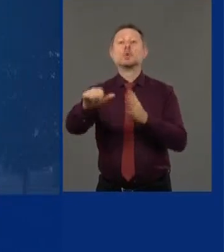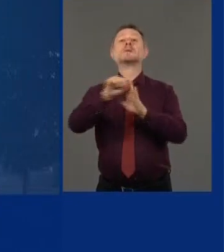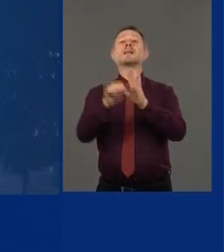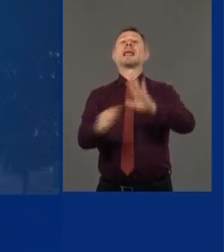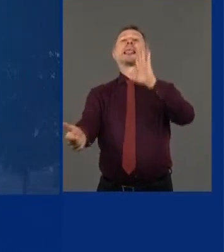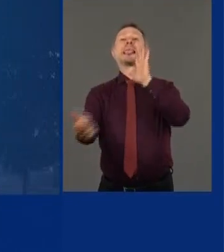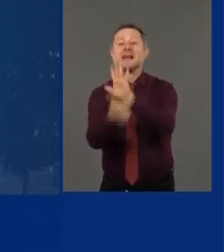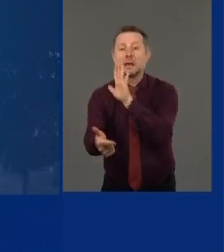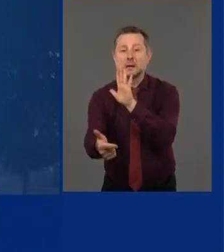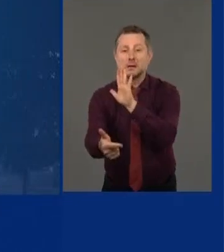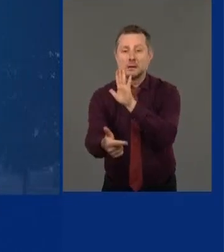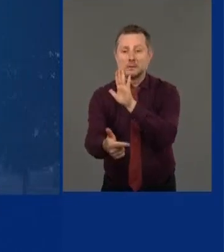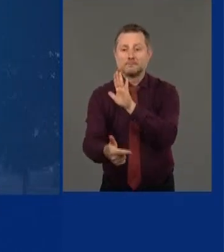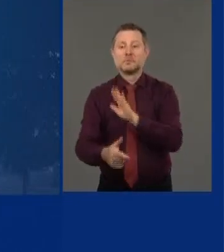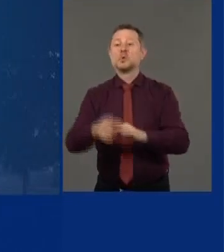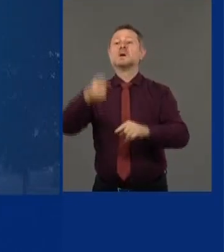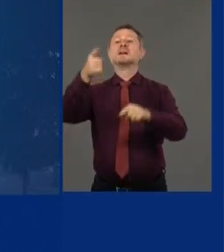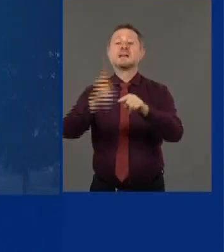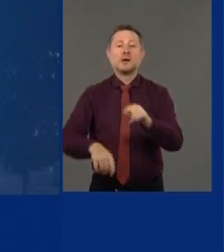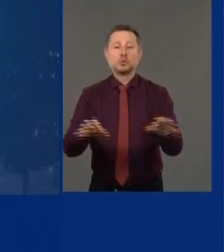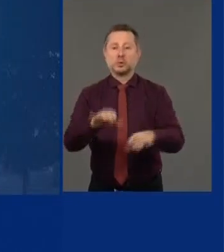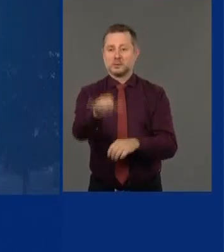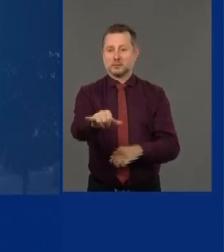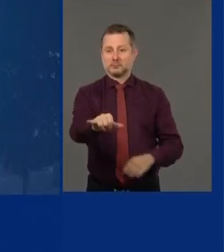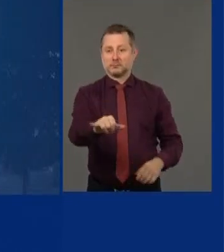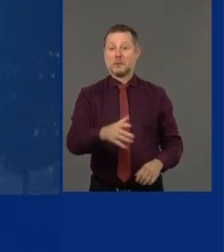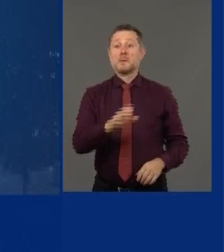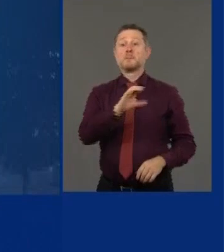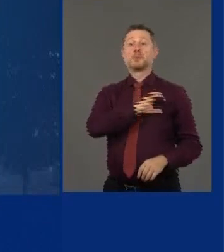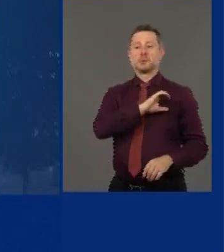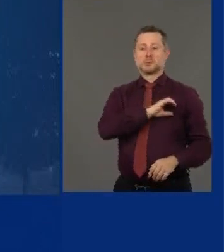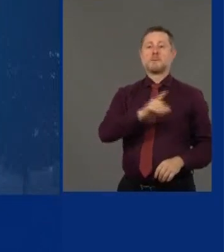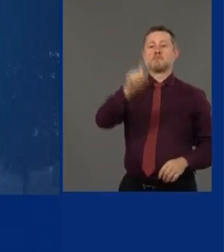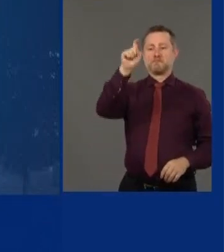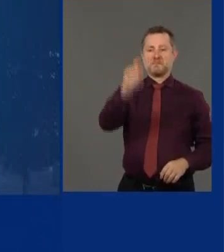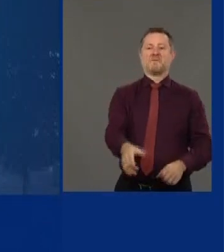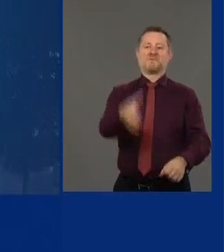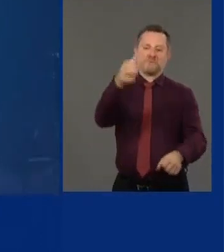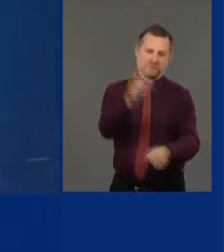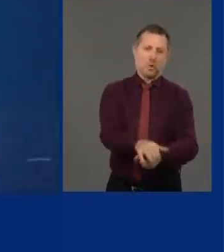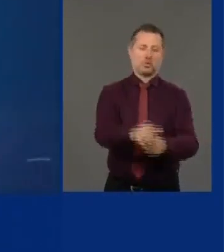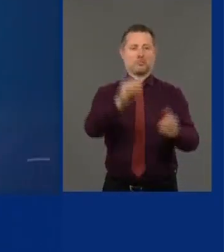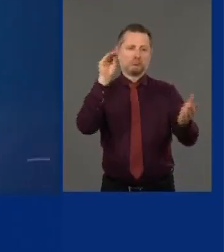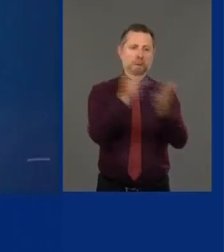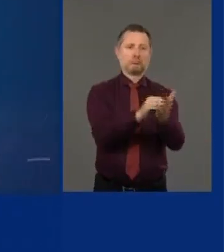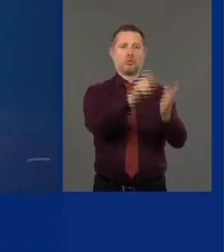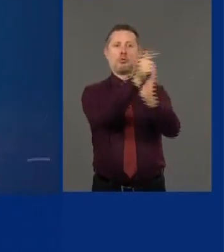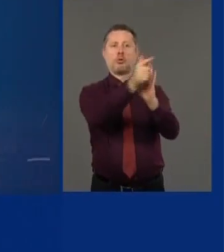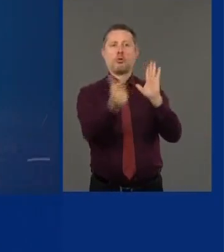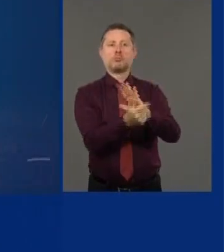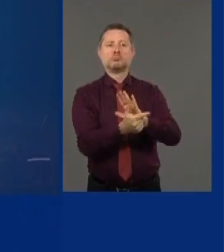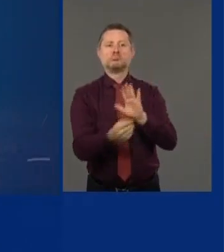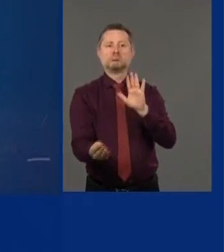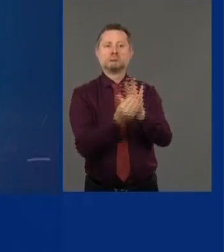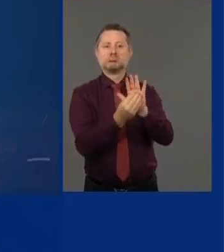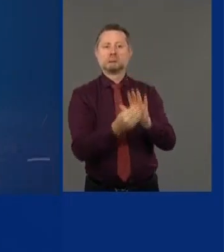illegal. And the police department needs to enforce the law. But